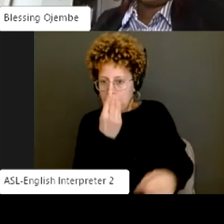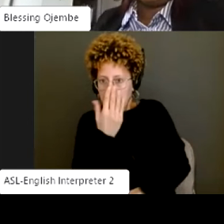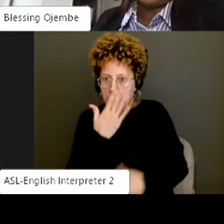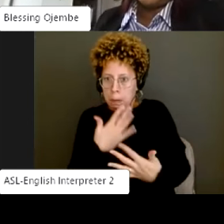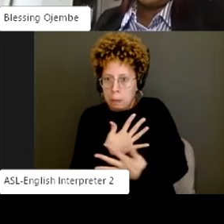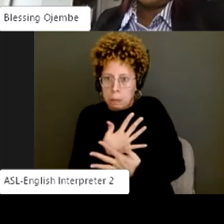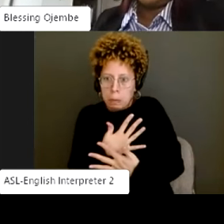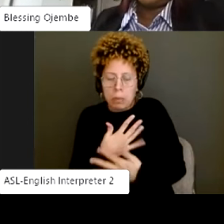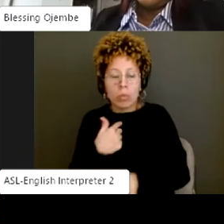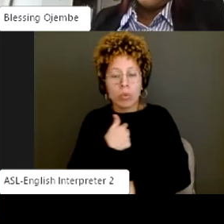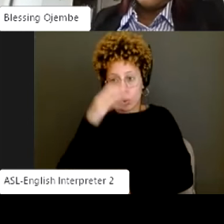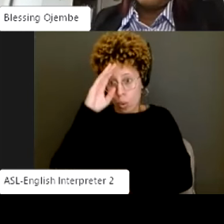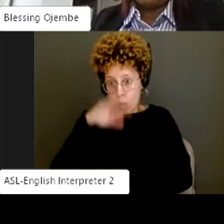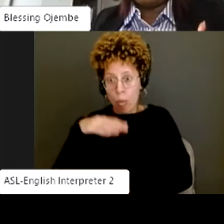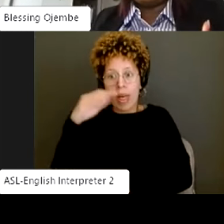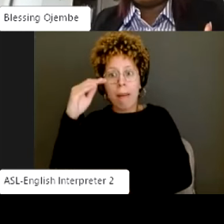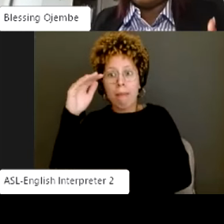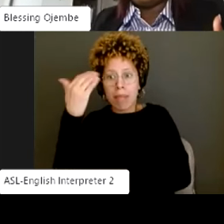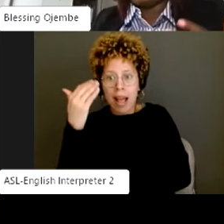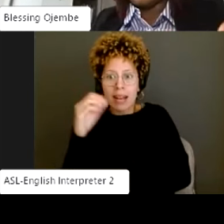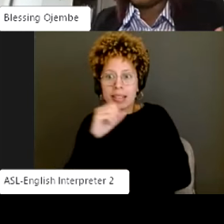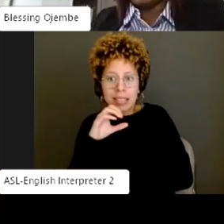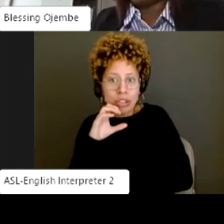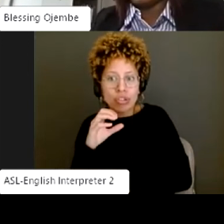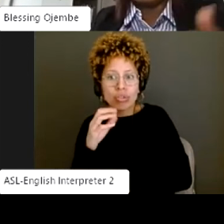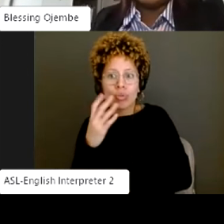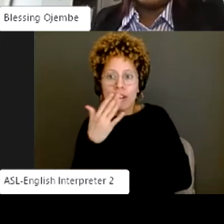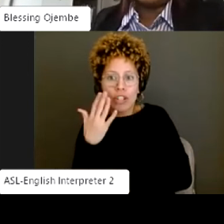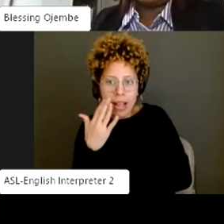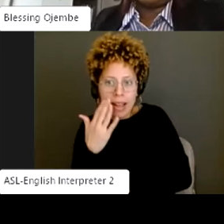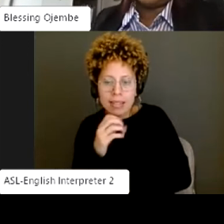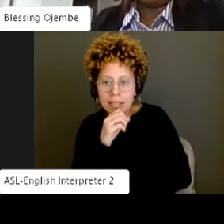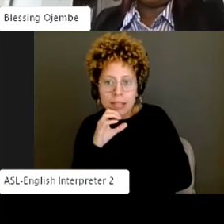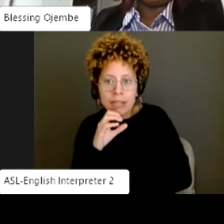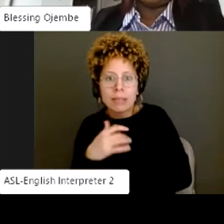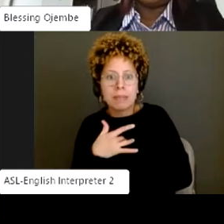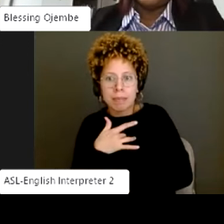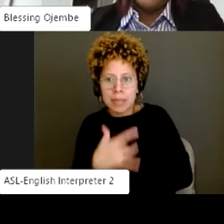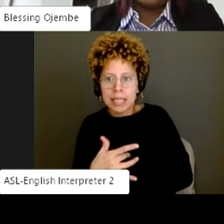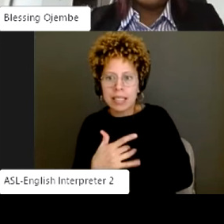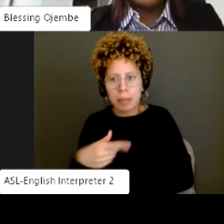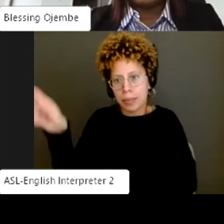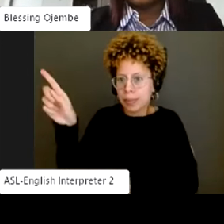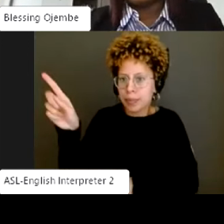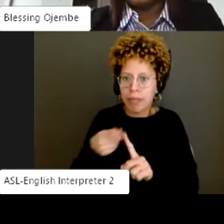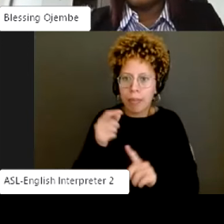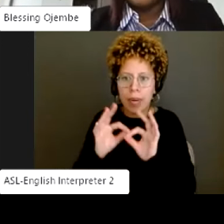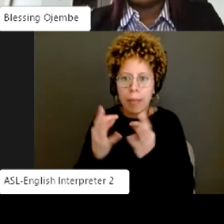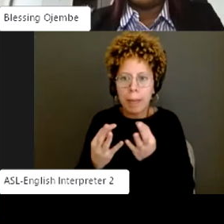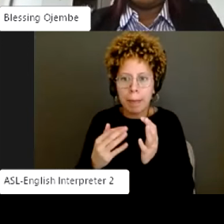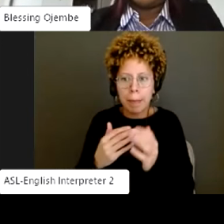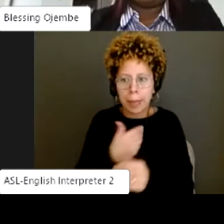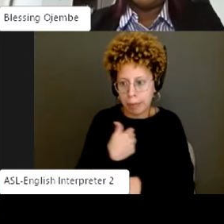immigrant Boas and racialized seniors are often, sometimes they are often sent out by their family members, and sometimes they are